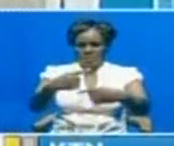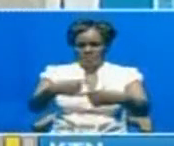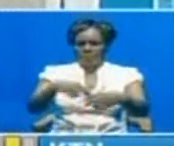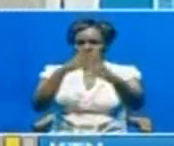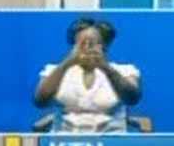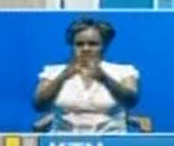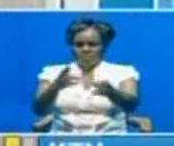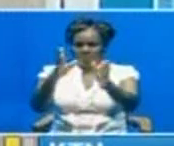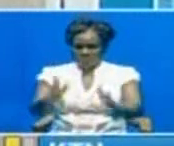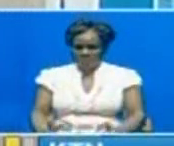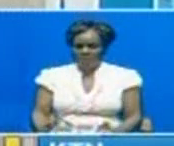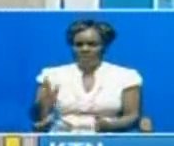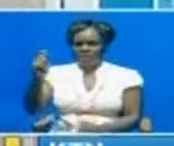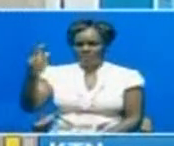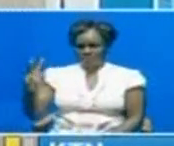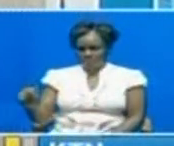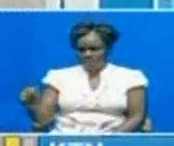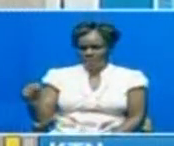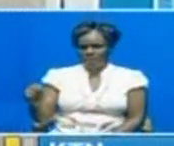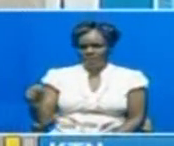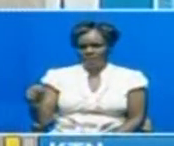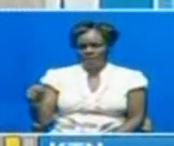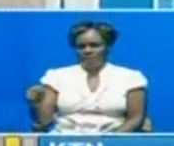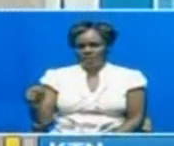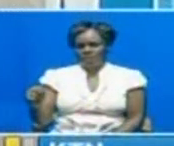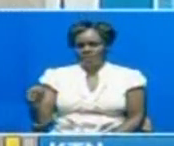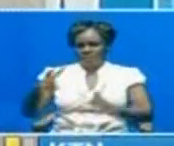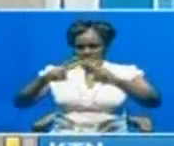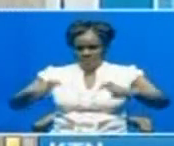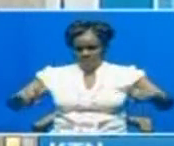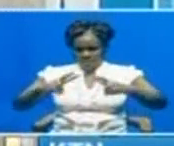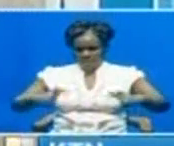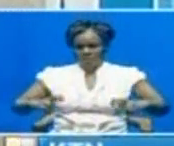reporting for KTN at the KAVI Institute of Clinical Research in Nairobi.